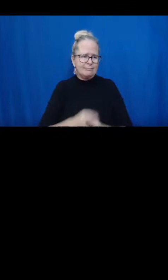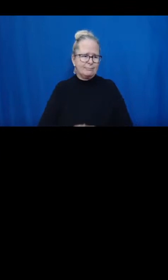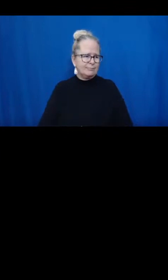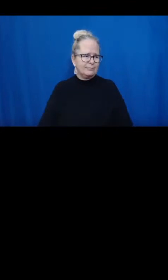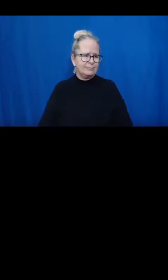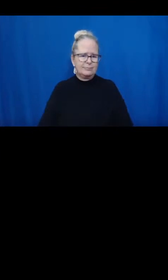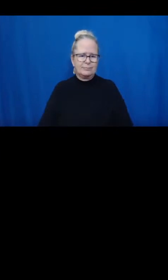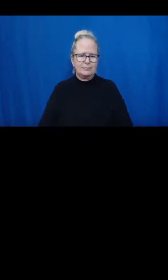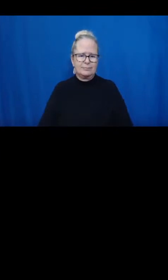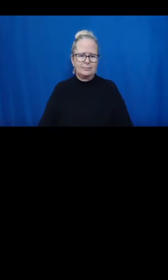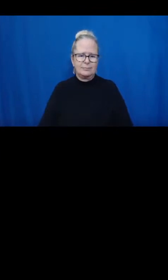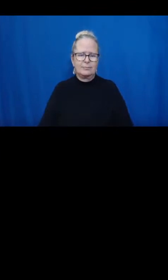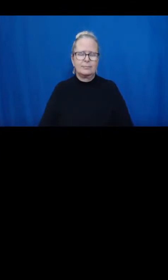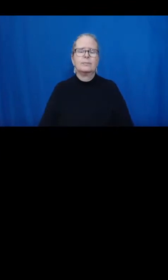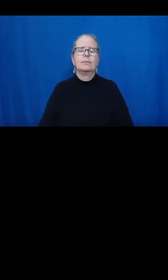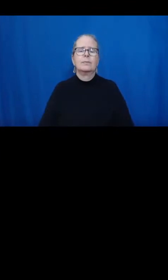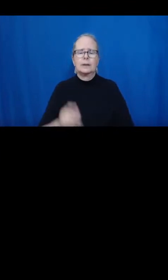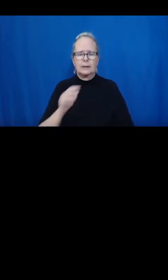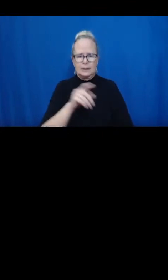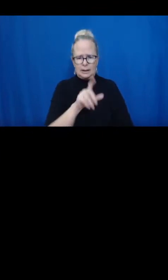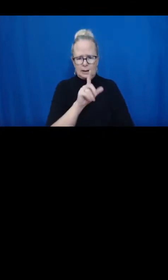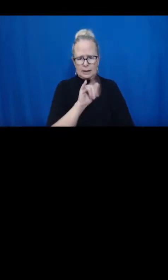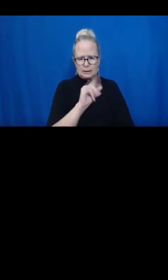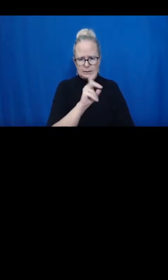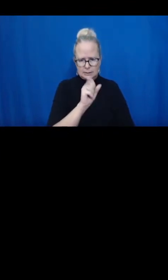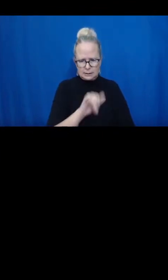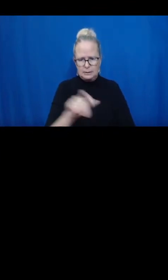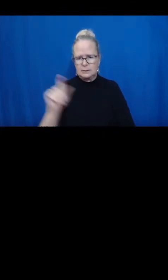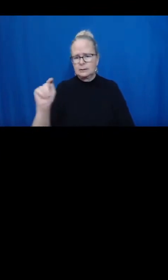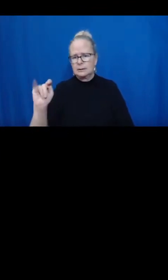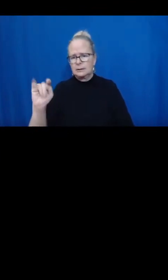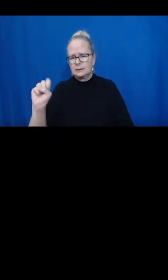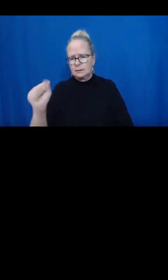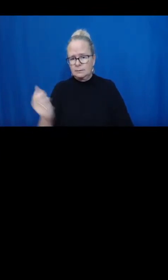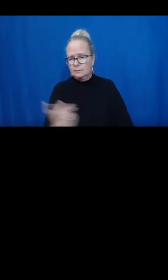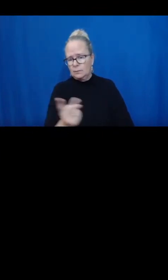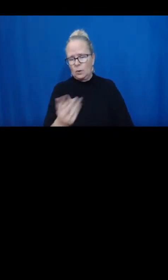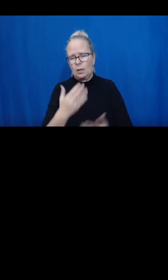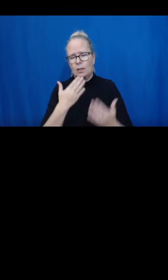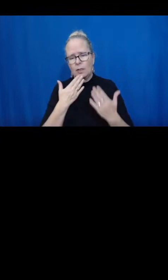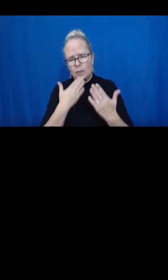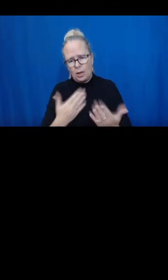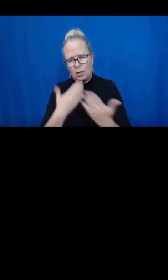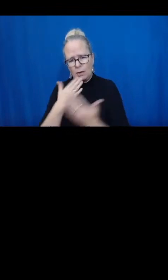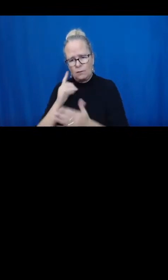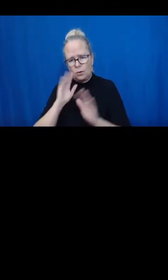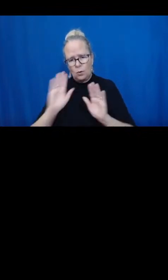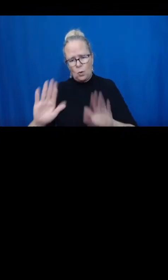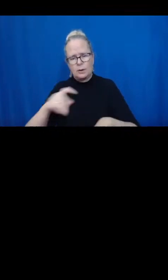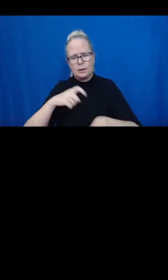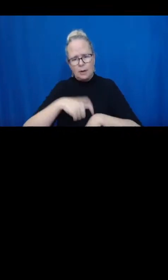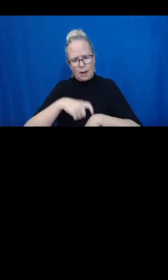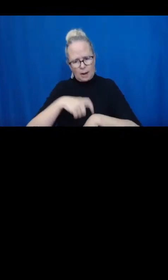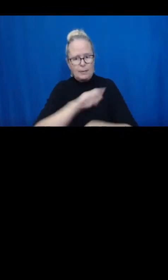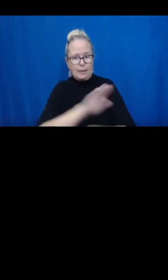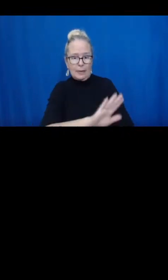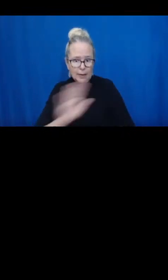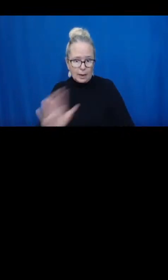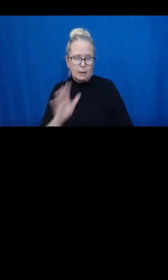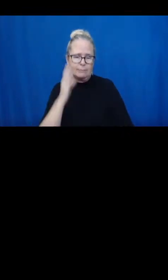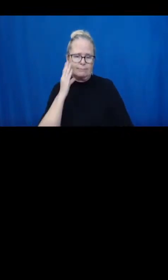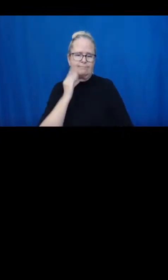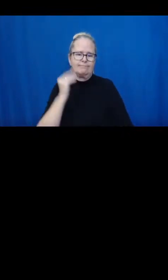the beginning, I'm hoping that we will have more opportunities to explore other